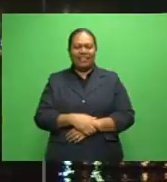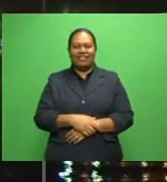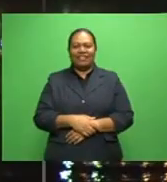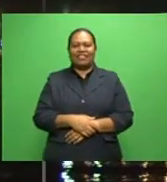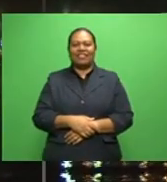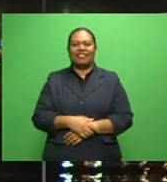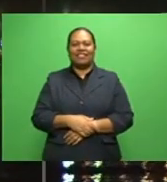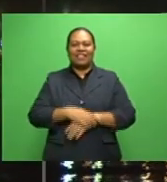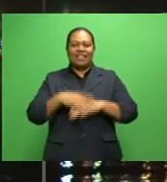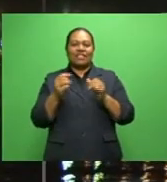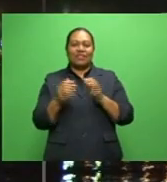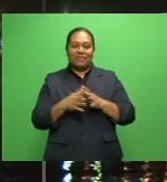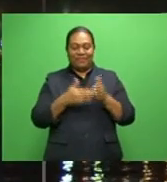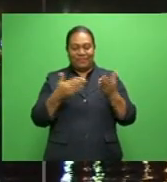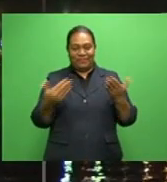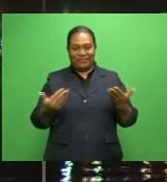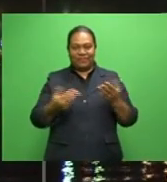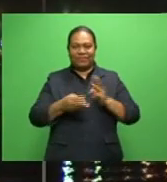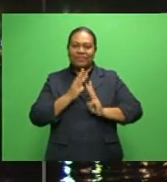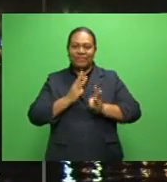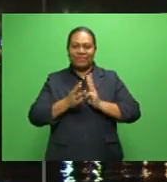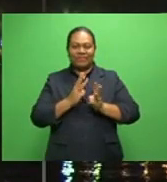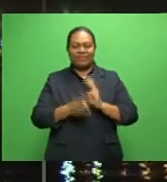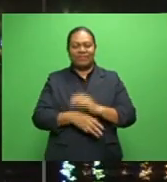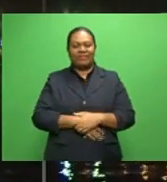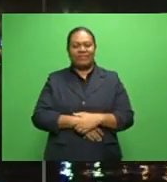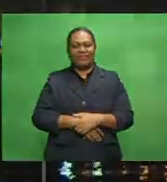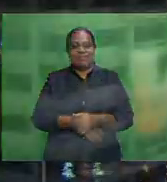And Angie joins us now with the latest in weather.